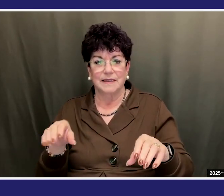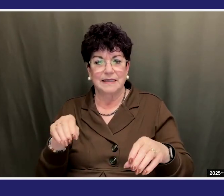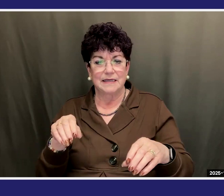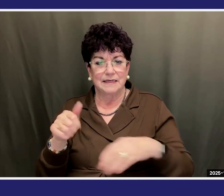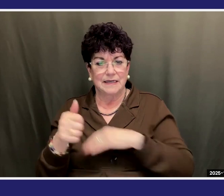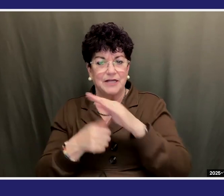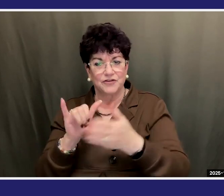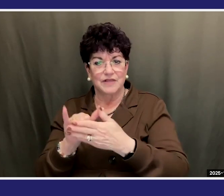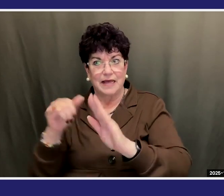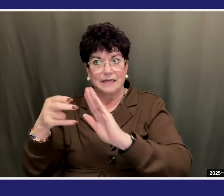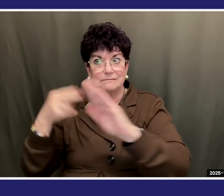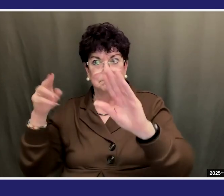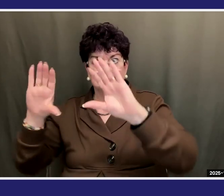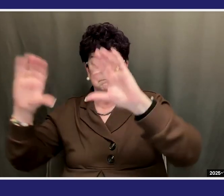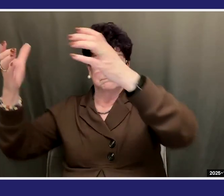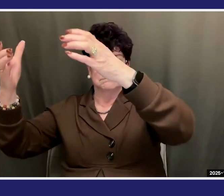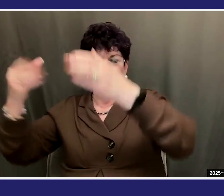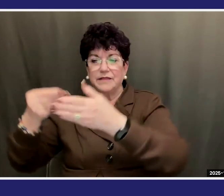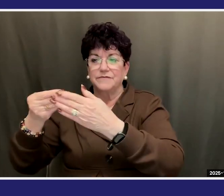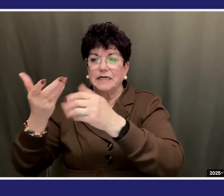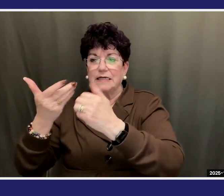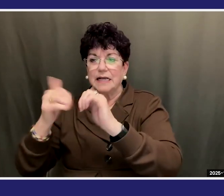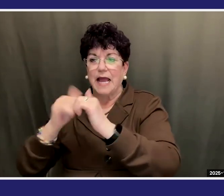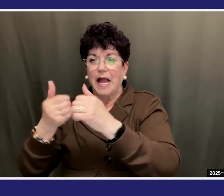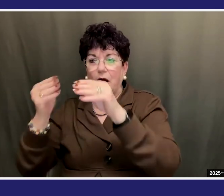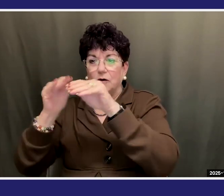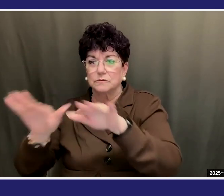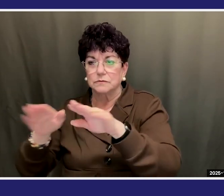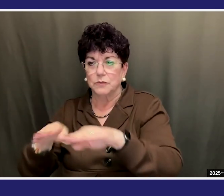within that category, the funding, how will it be broken up?